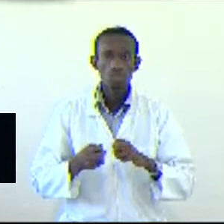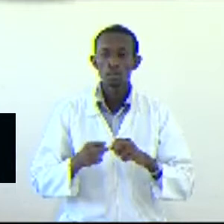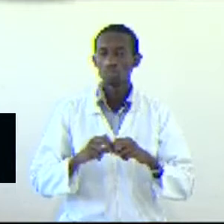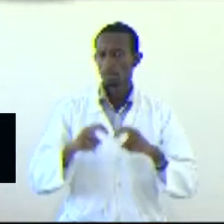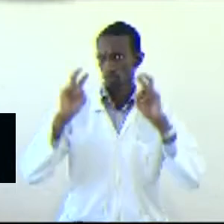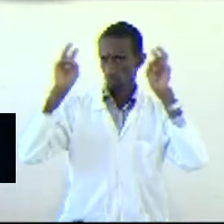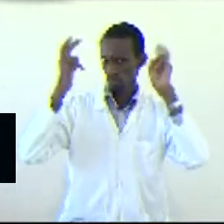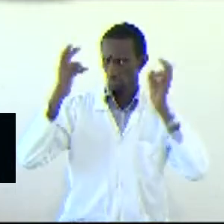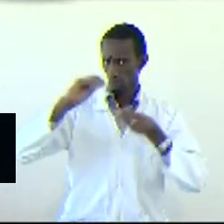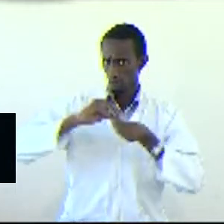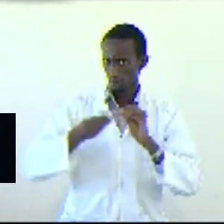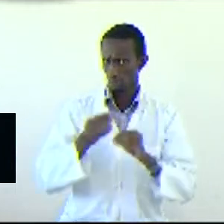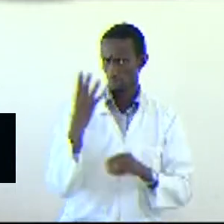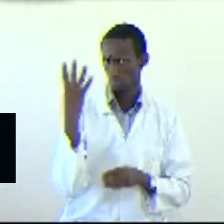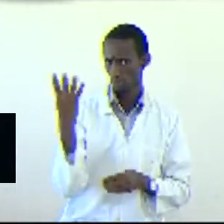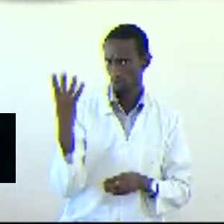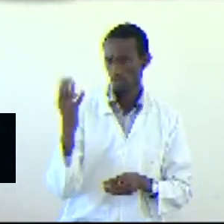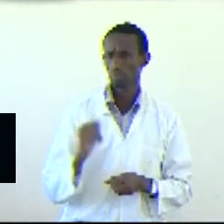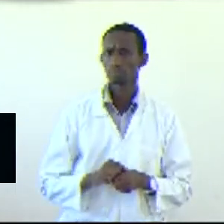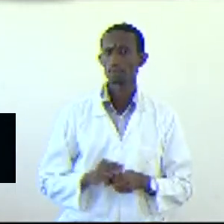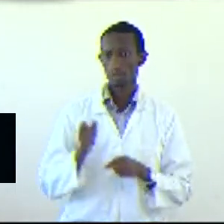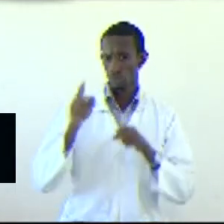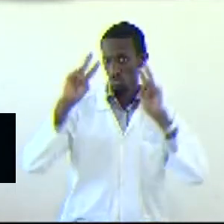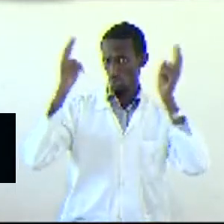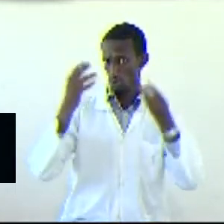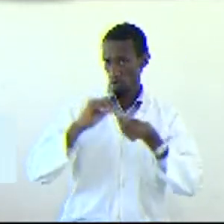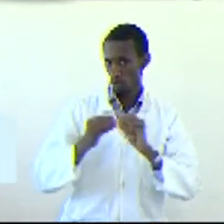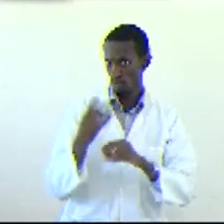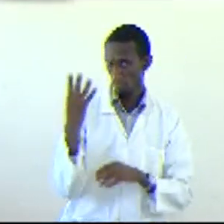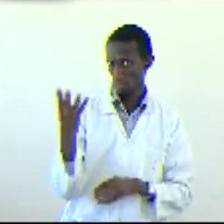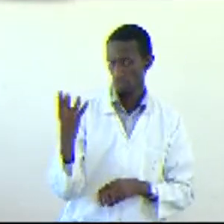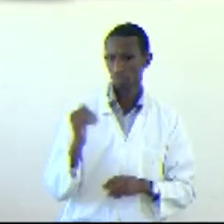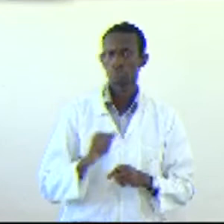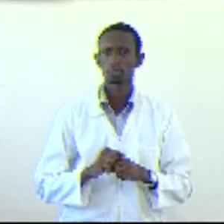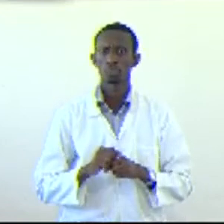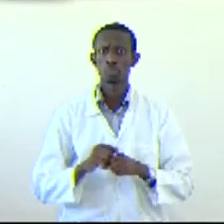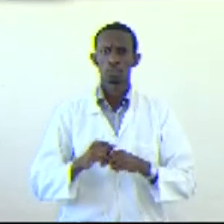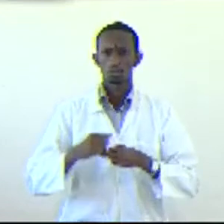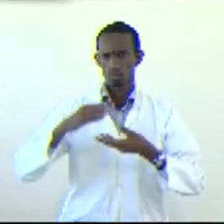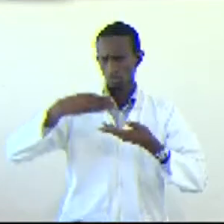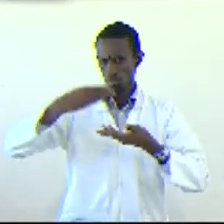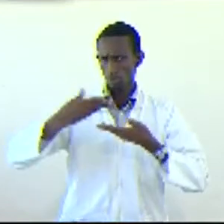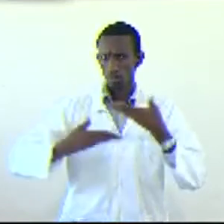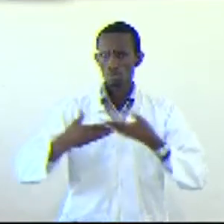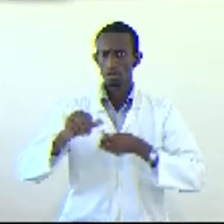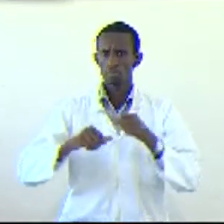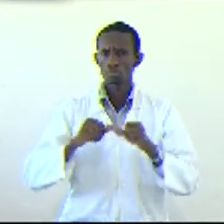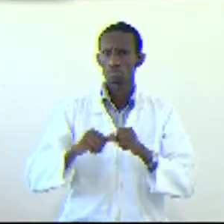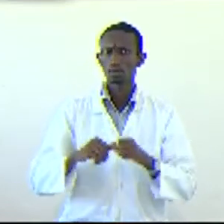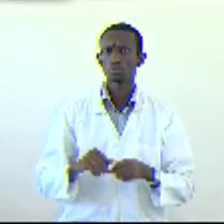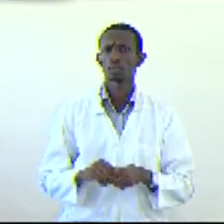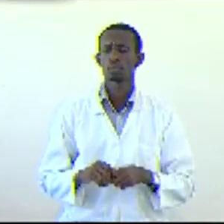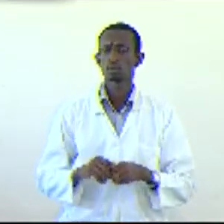for Unit 4. And this Unit 4, we are discussing on work, energy, and